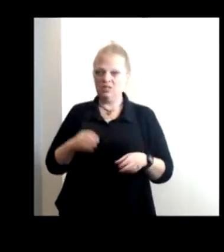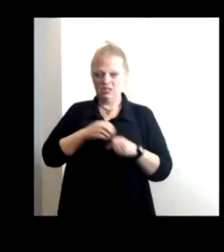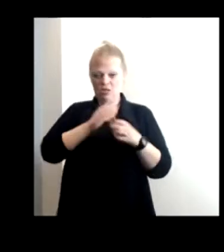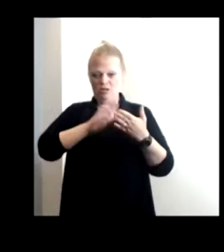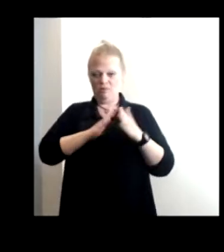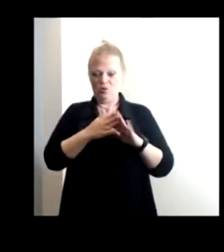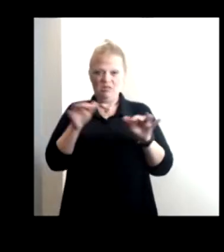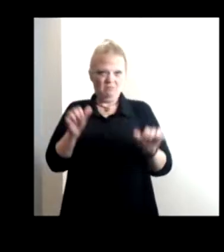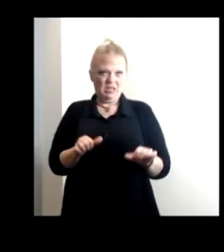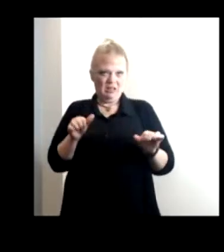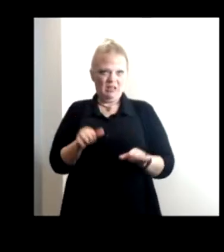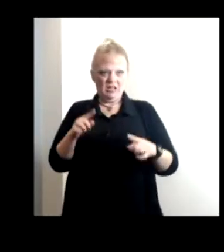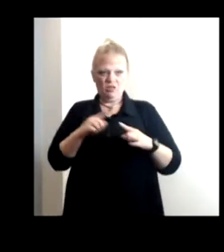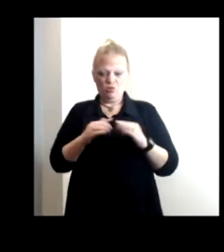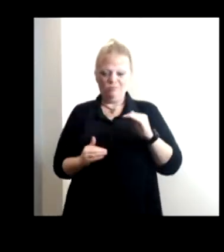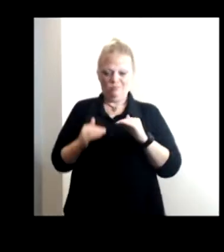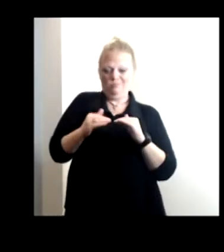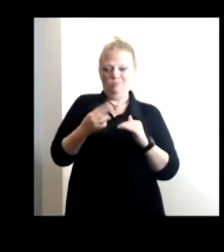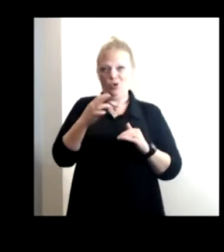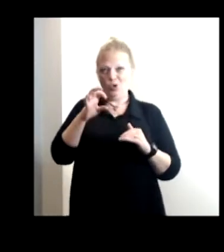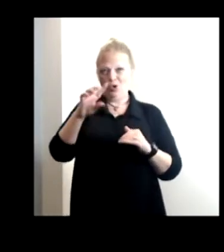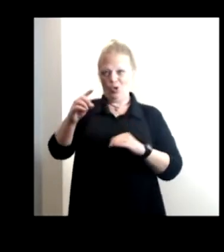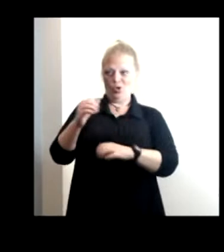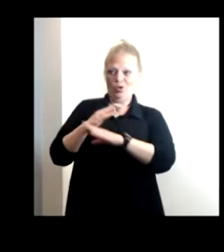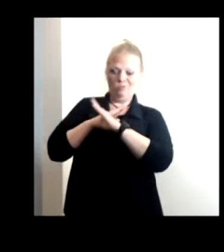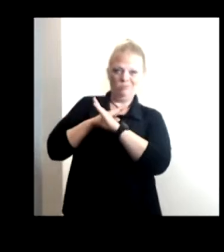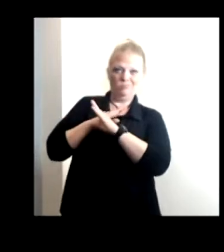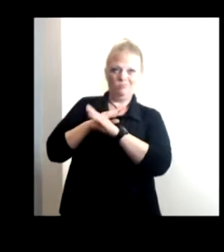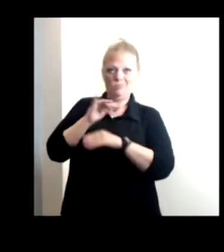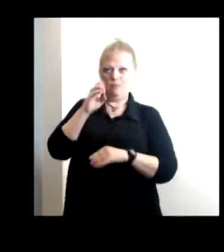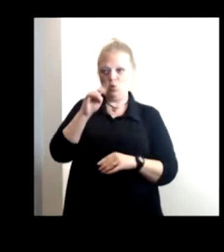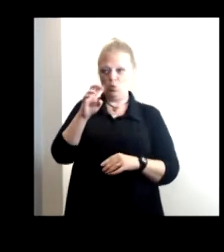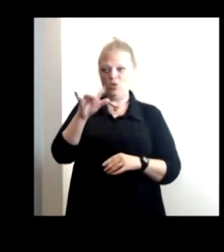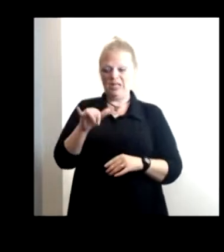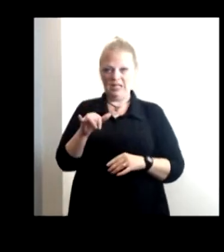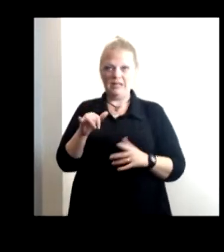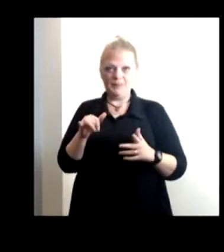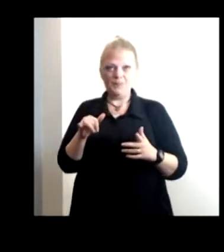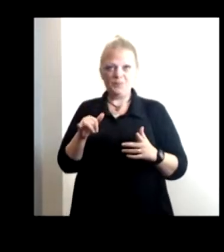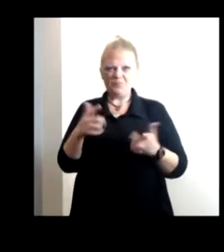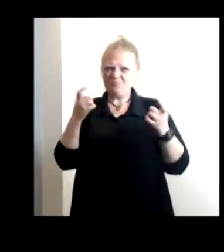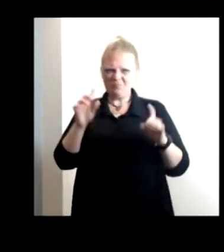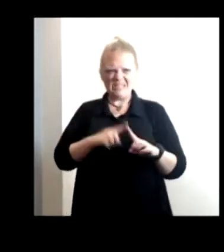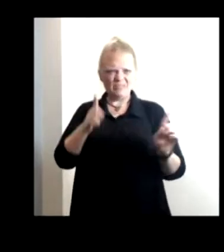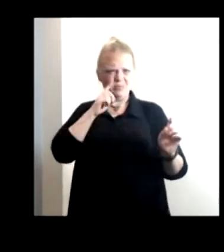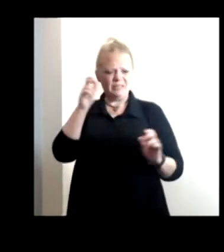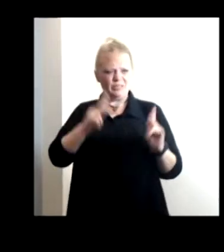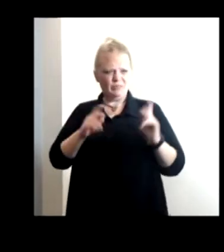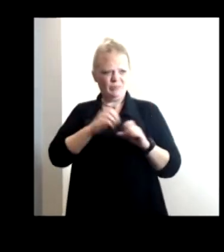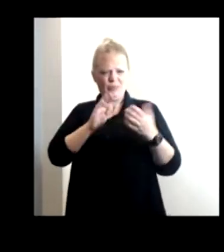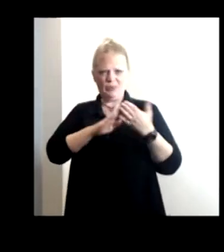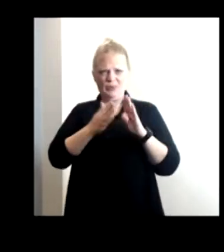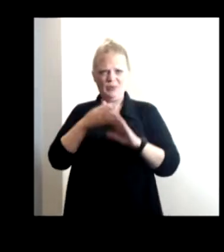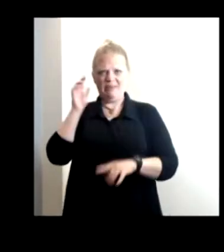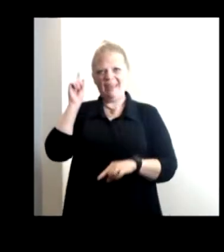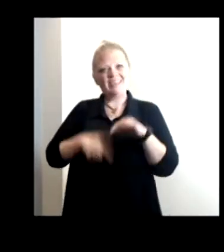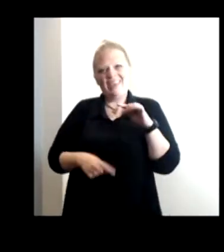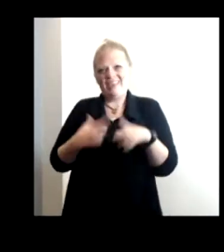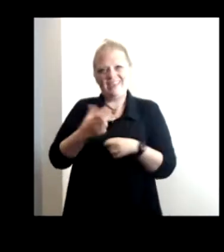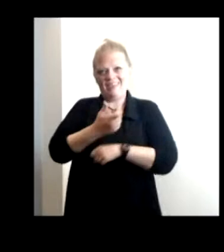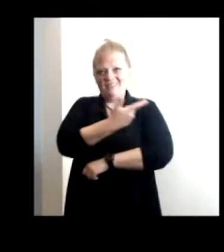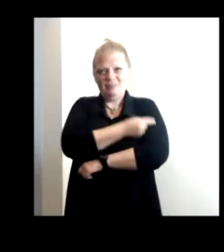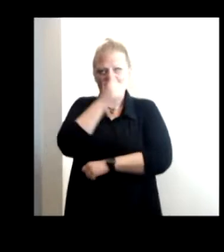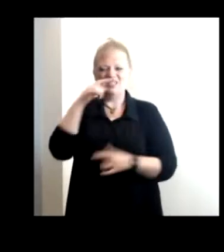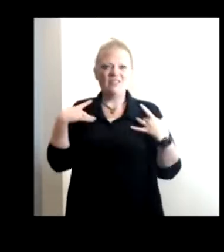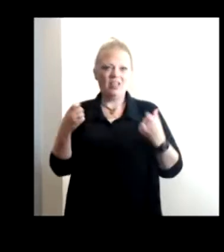our community's ability to reach herd immunity and protect the overall community. And it makes a big difference because there are individuals in our community who cannot get vaccinated because